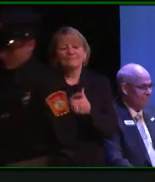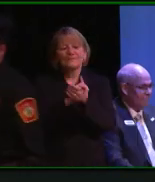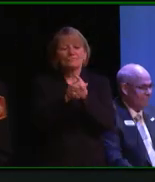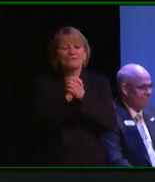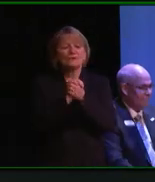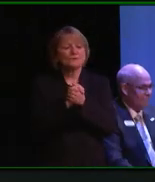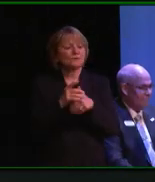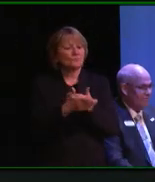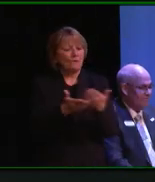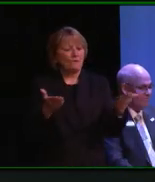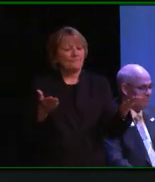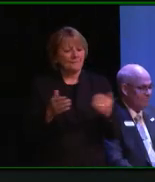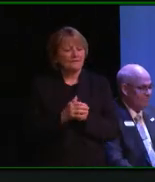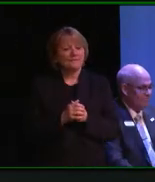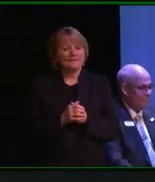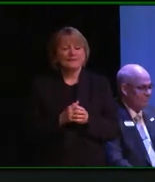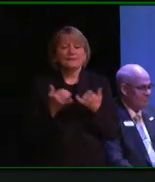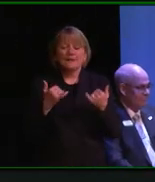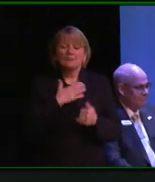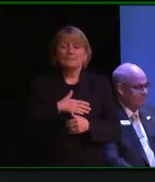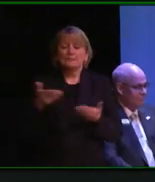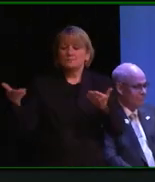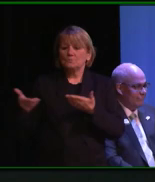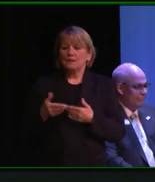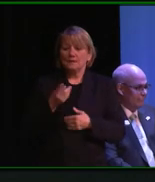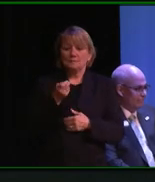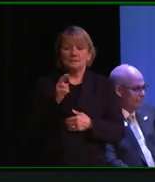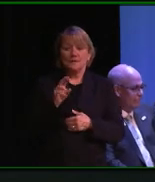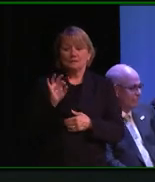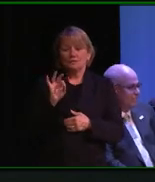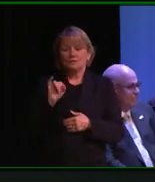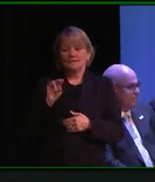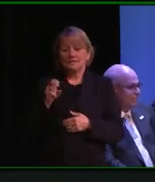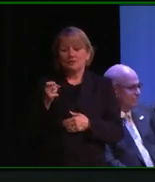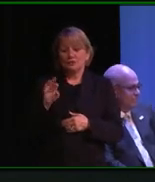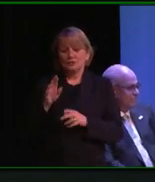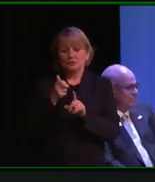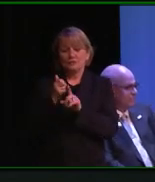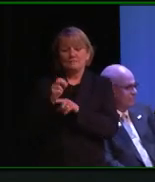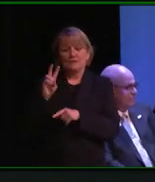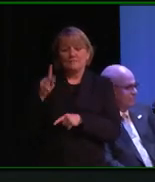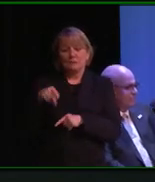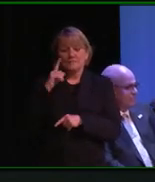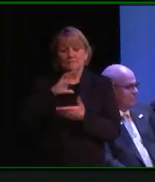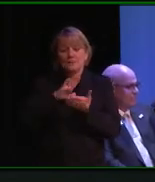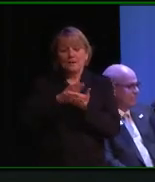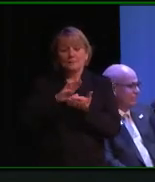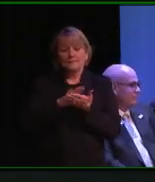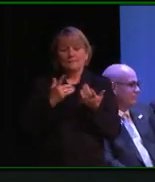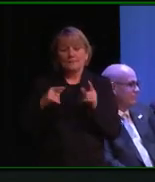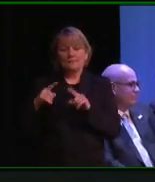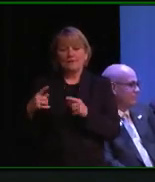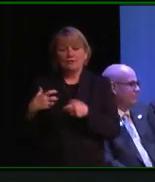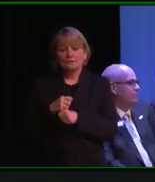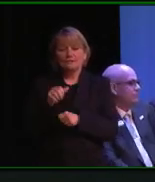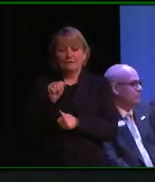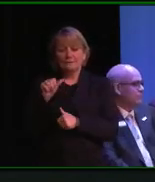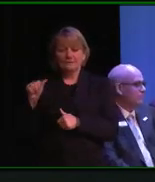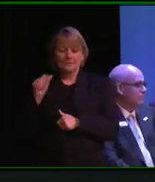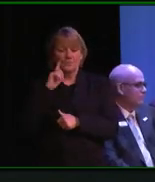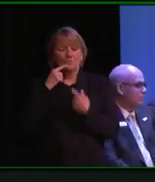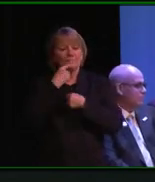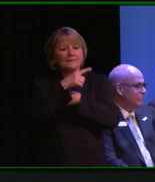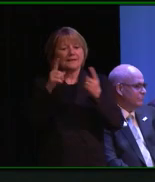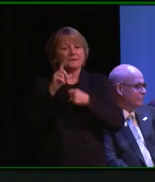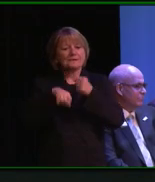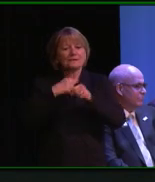Congratulations to all. Now, please welcome Dr. Andrew Fisher, Vice President for Academic Affairs, who will announce this